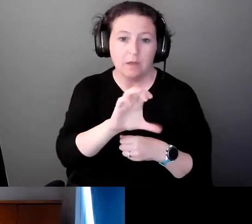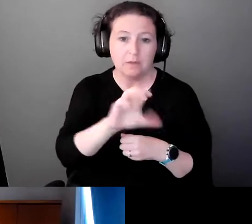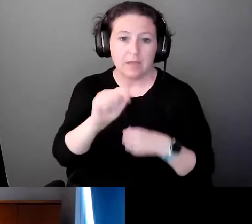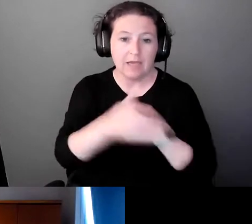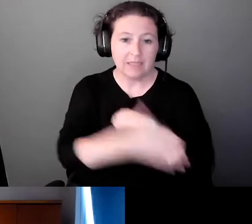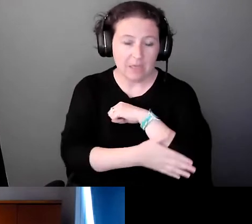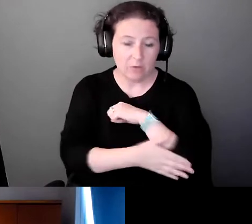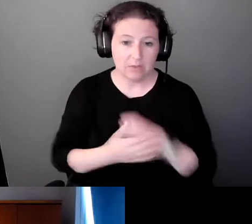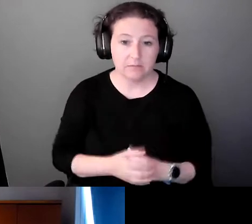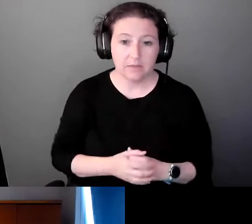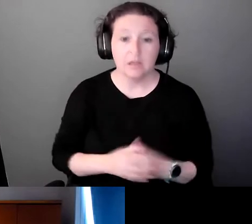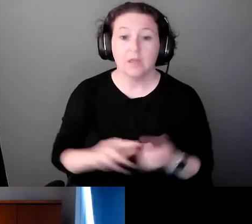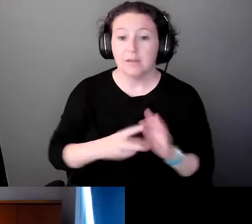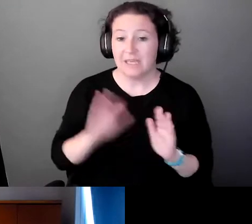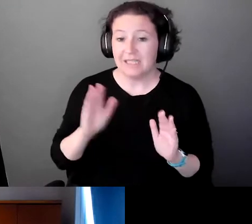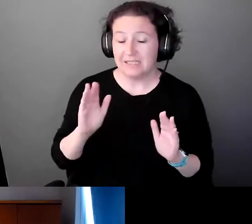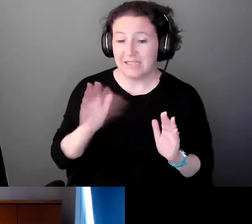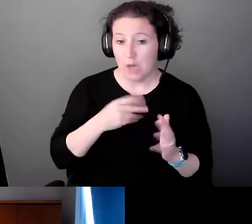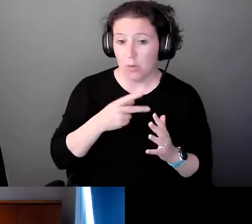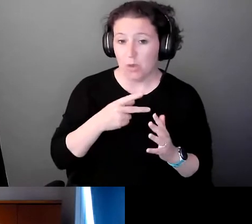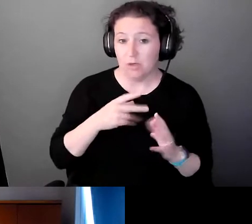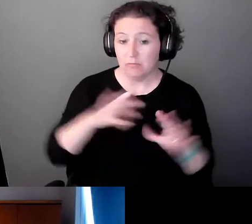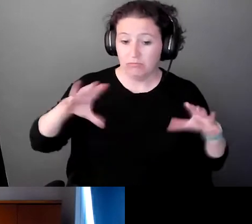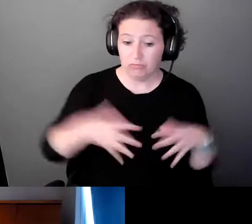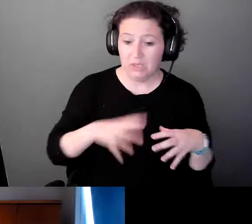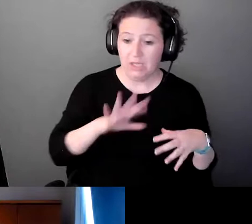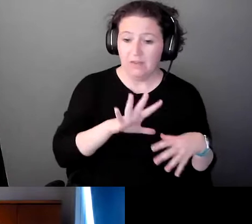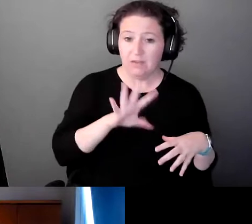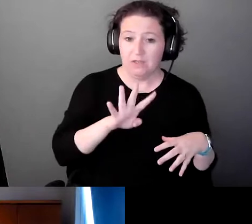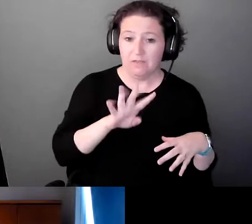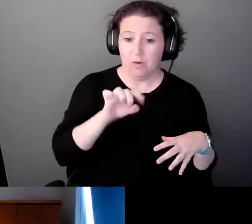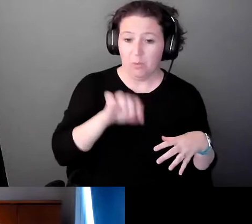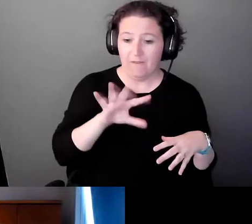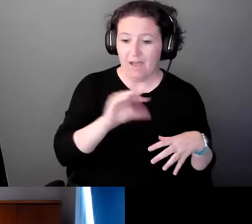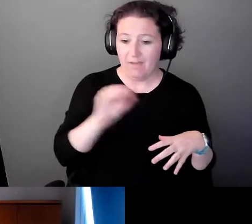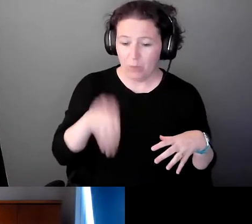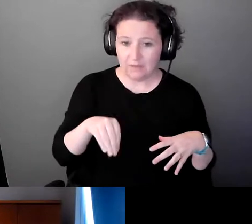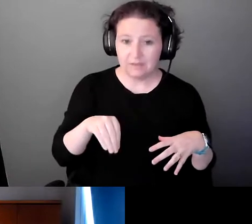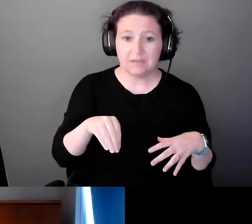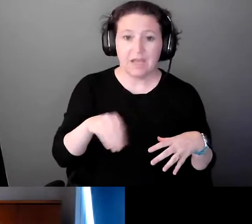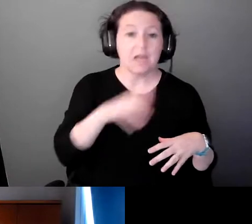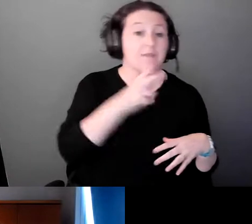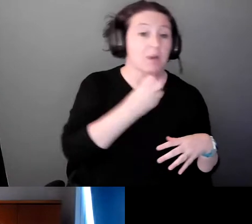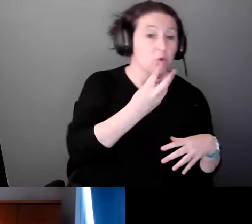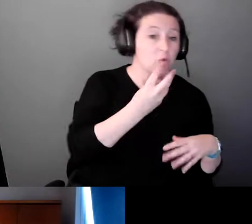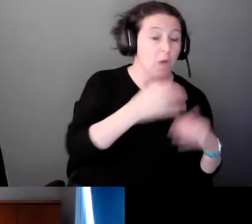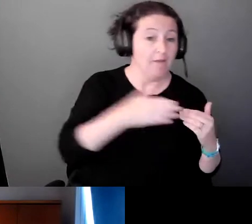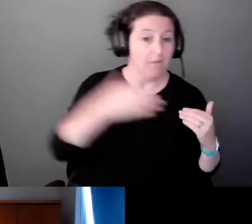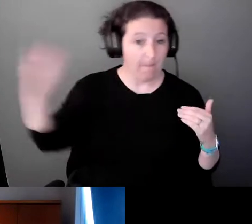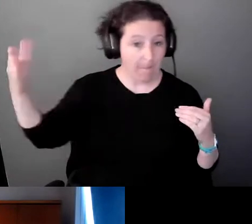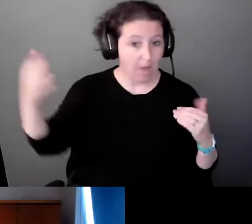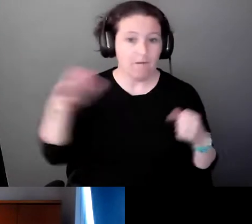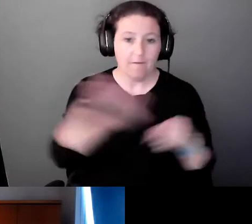we're at 54.5% of the 12 and older population fully vaccinated,